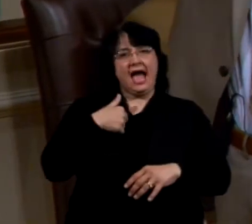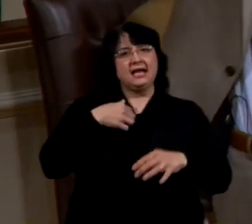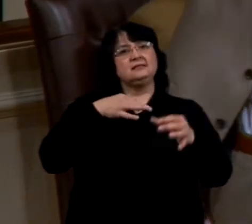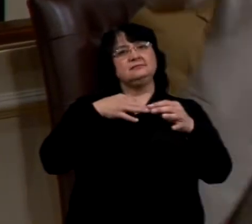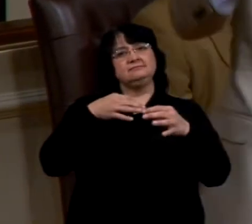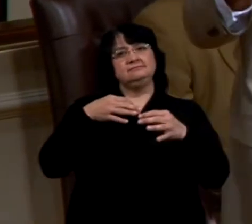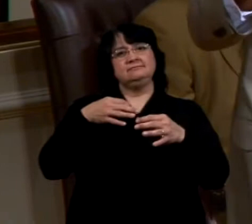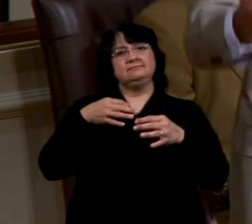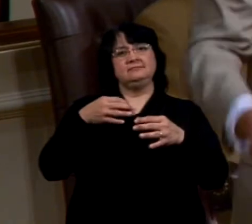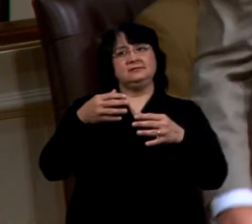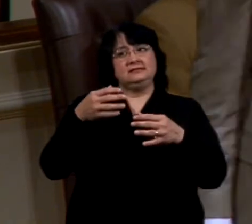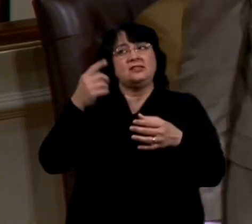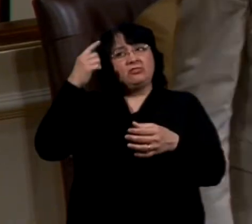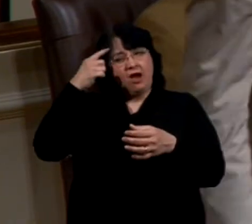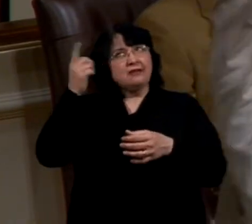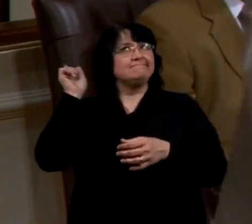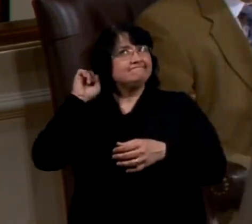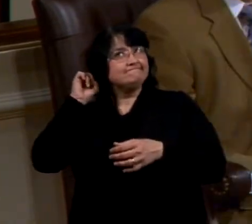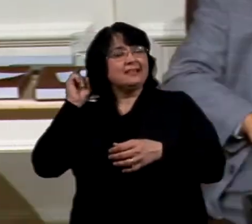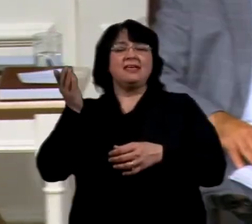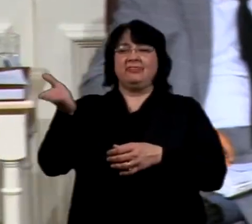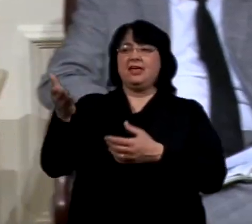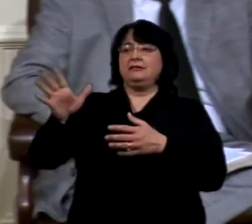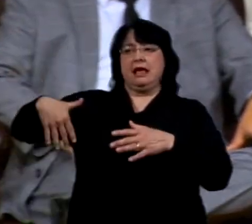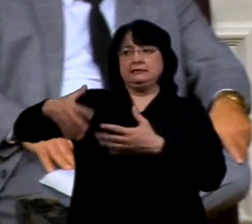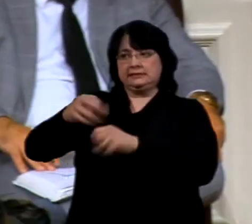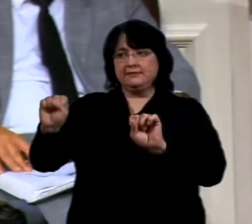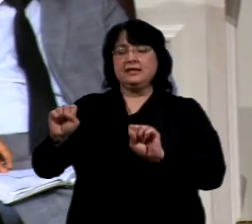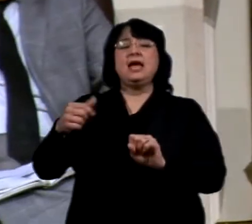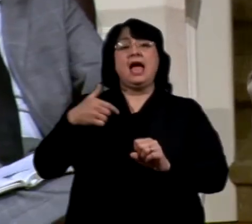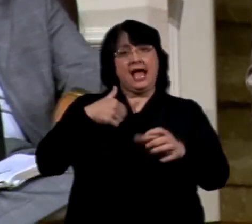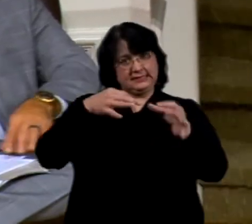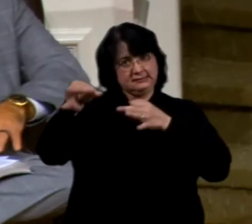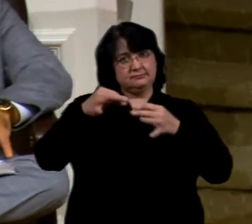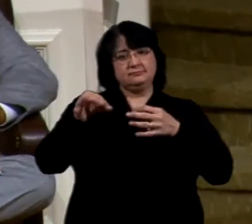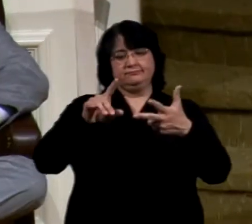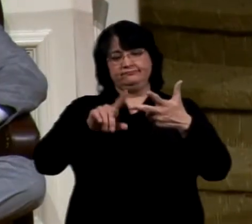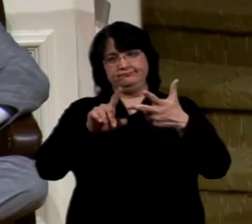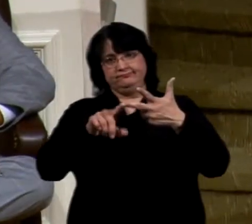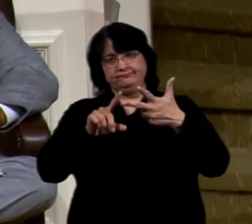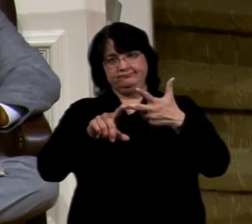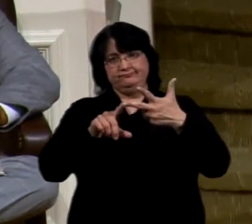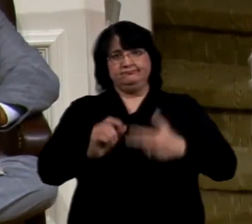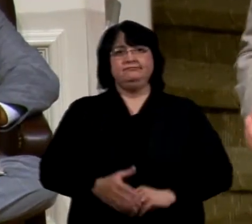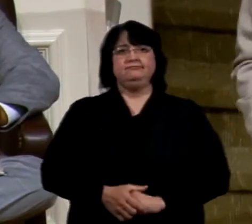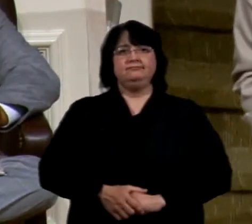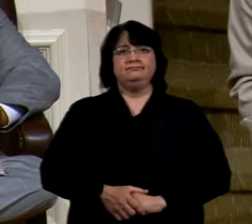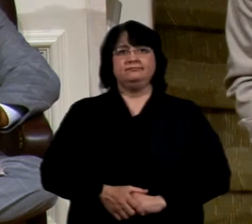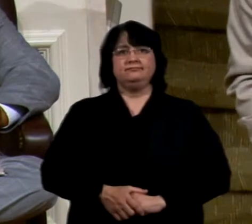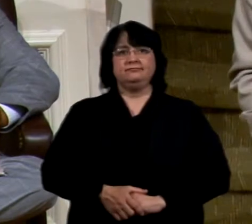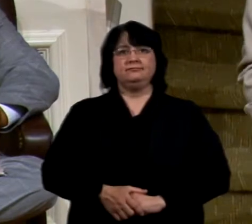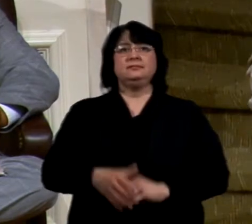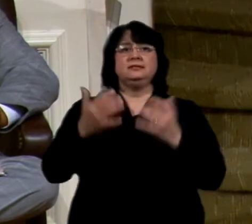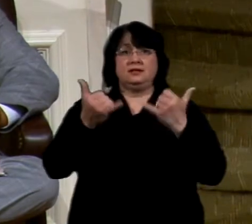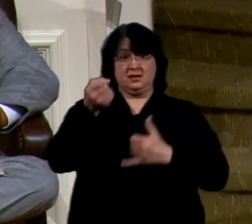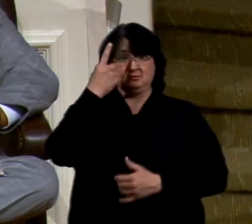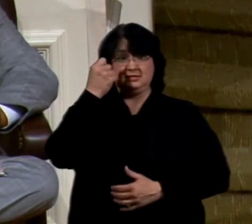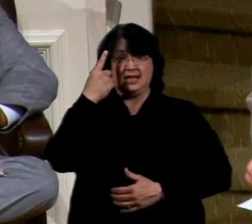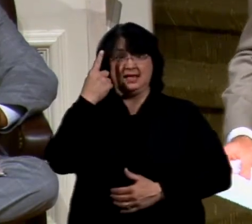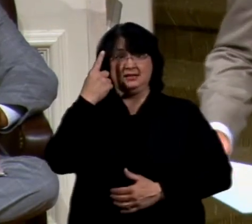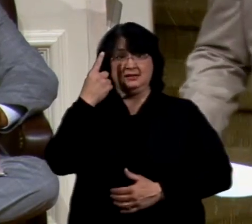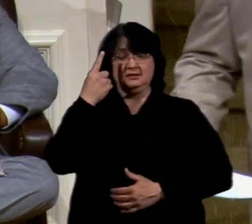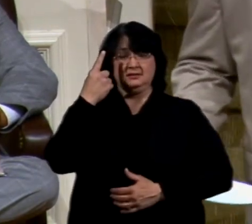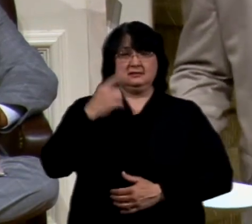Definitely lost. And I'm going to go to step three. Okay? Now understand, you're